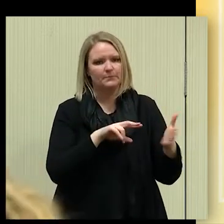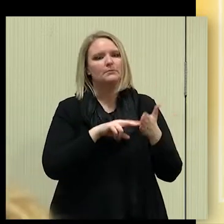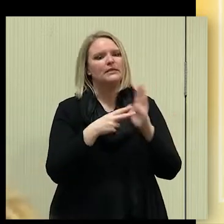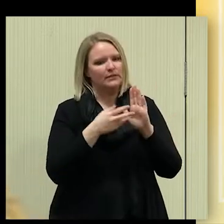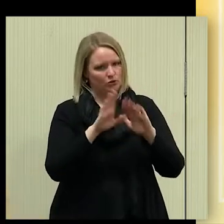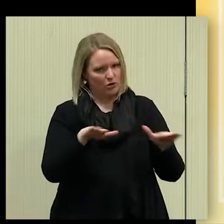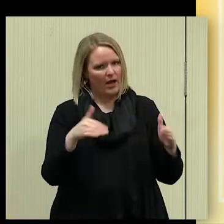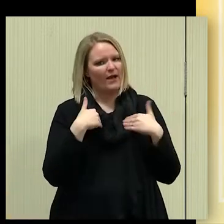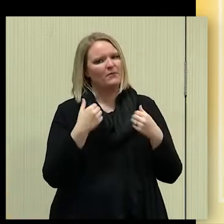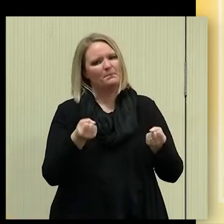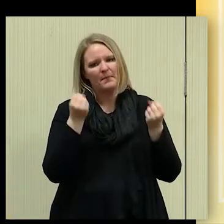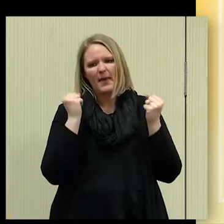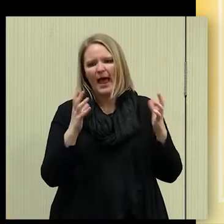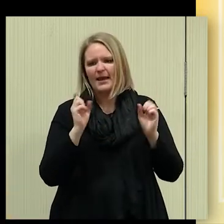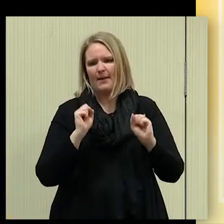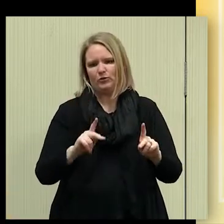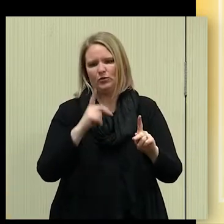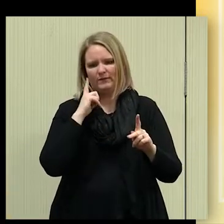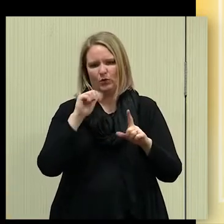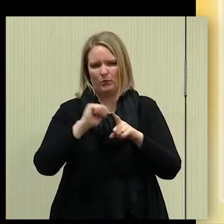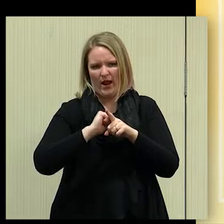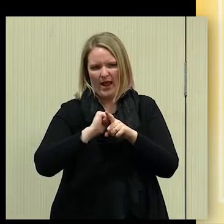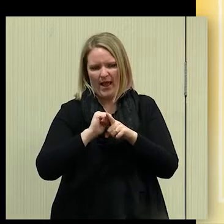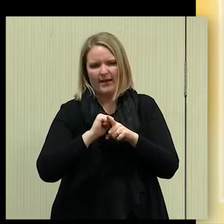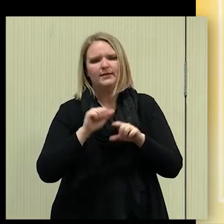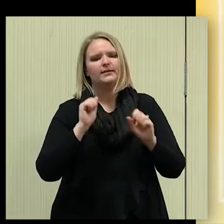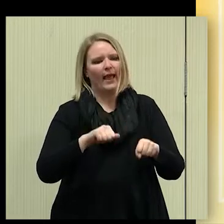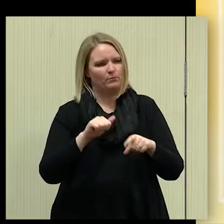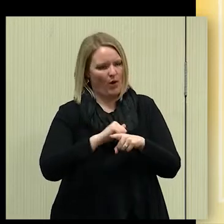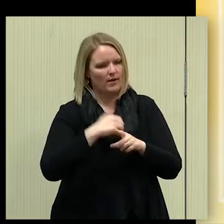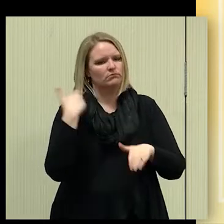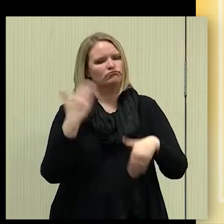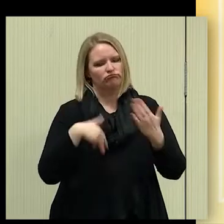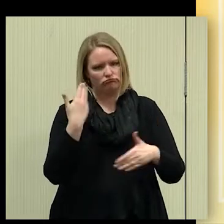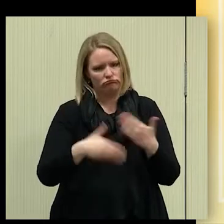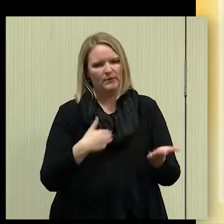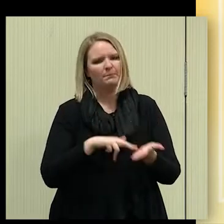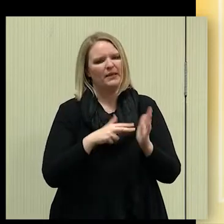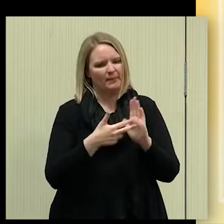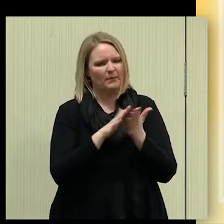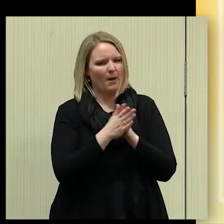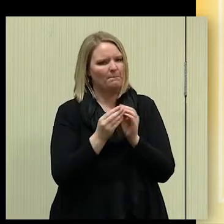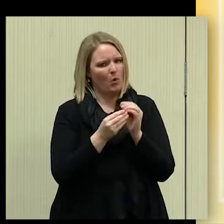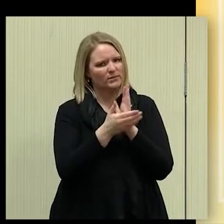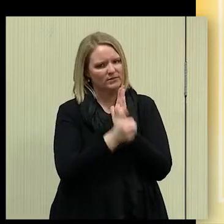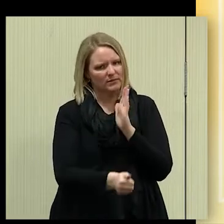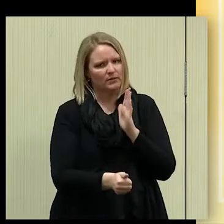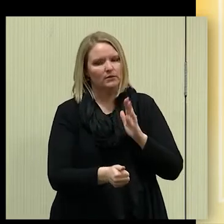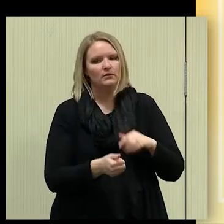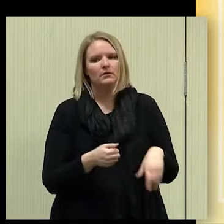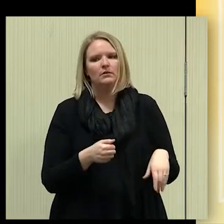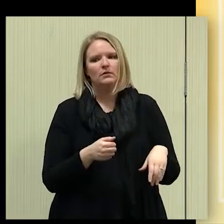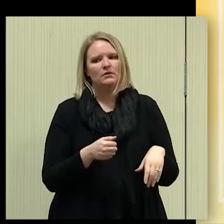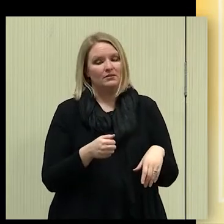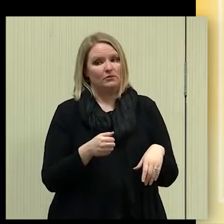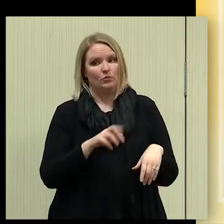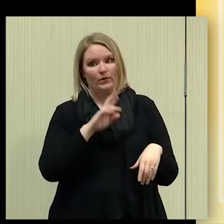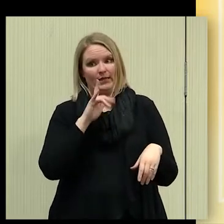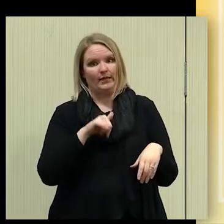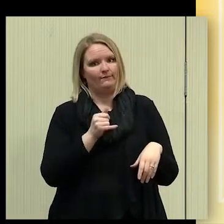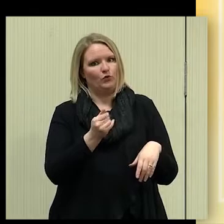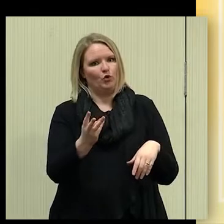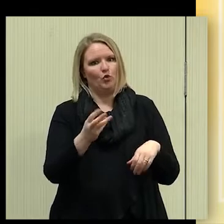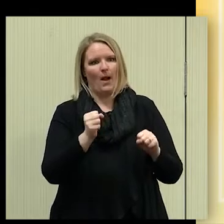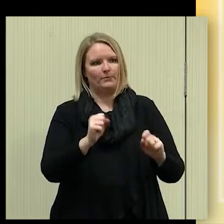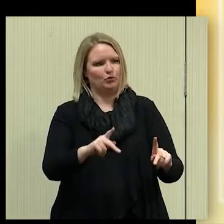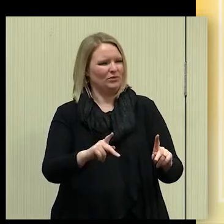has lots of opportunities to practice it and can practice it over time so that they become skilled in it. Because only a few opportunities to try